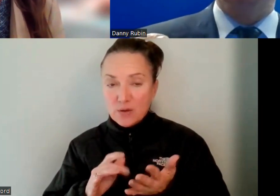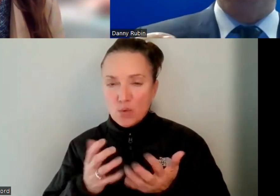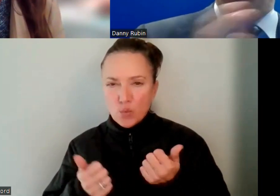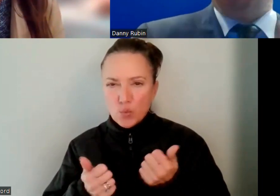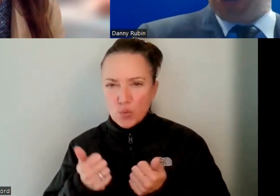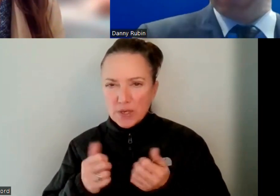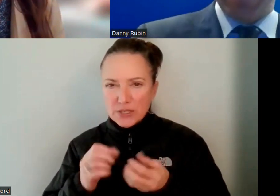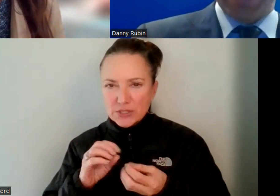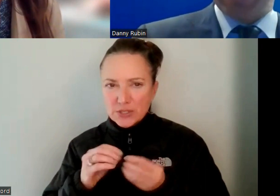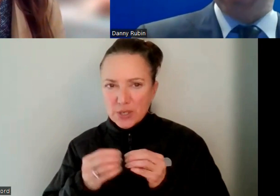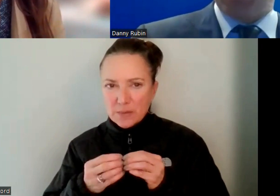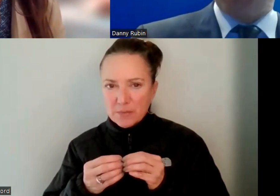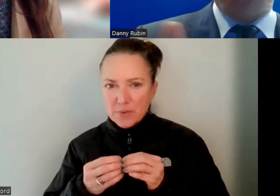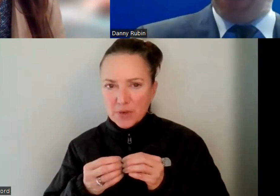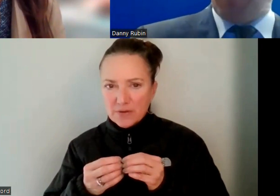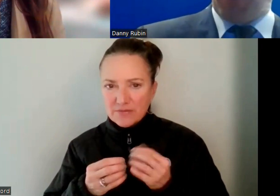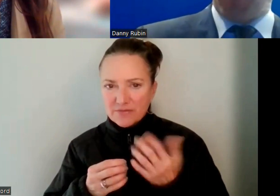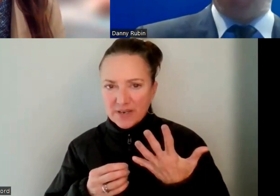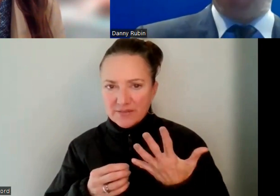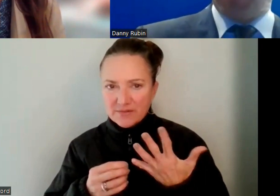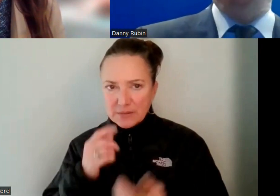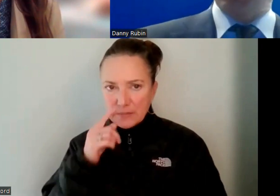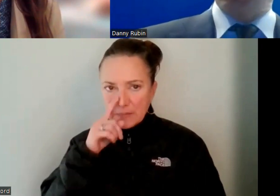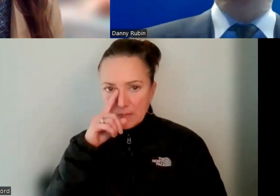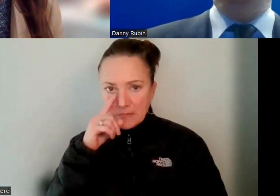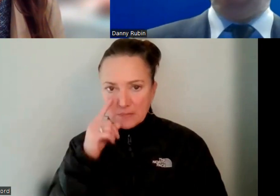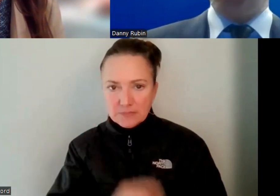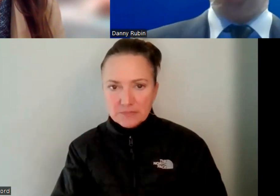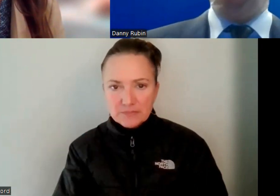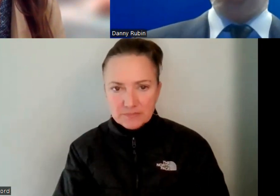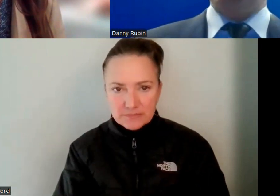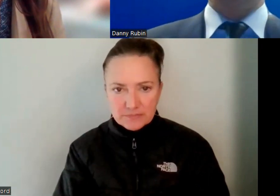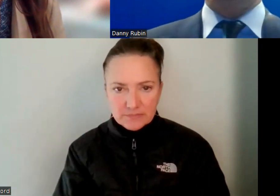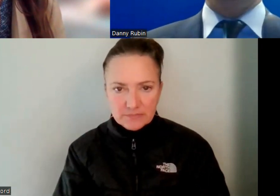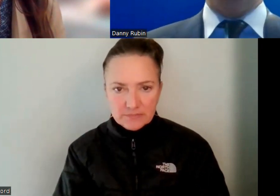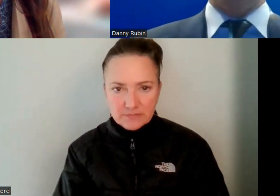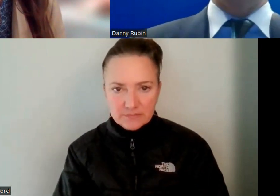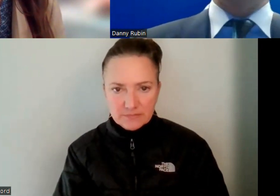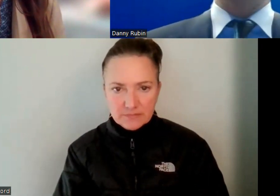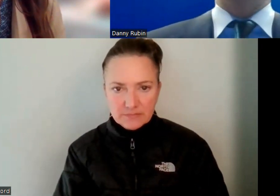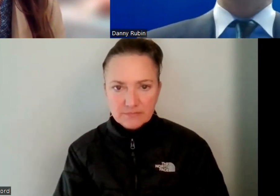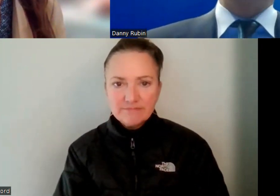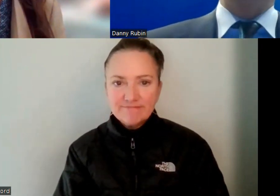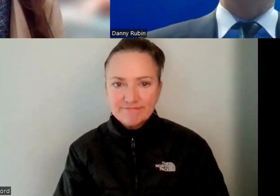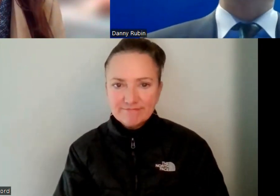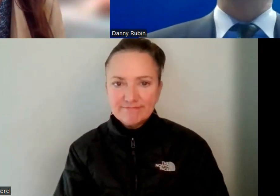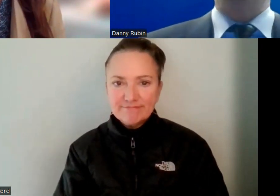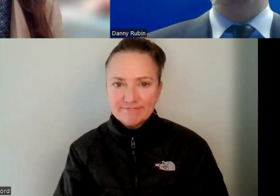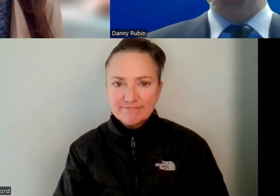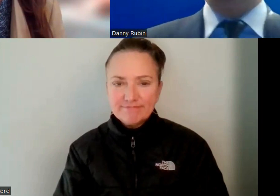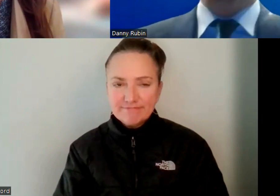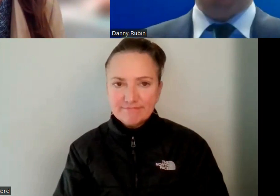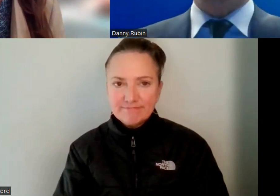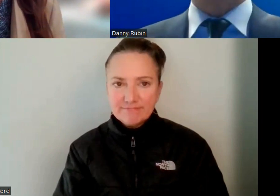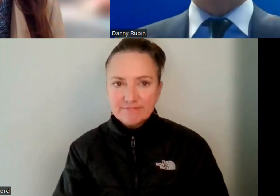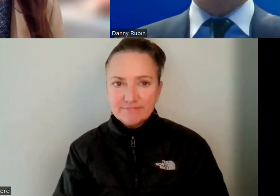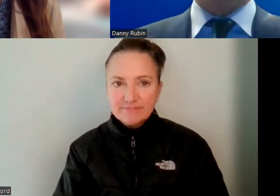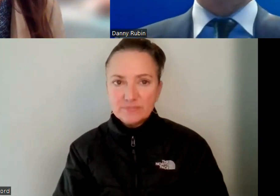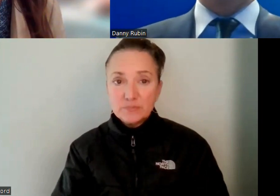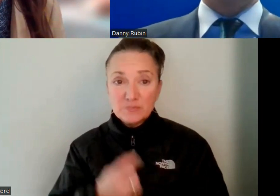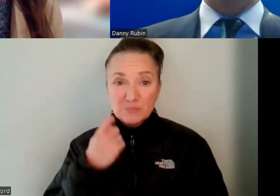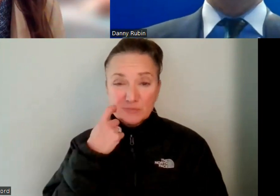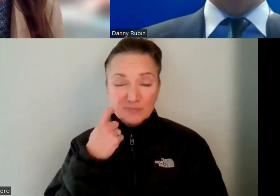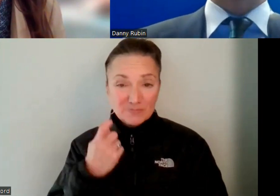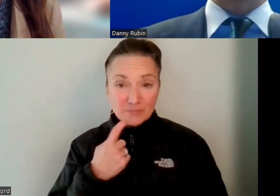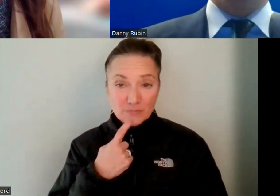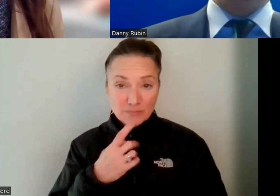number is it in the set of? Thank you very quickly. Gavin, Raymond, Jasara, thank you. And she just talked